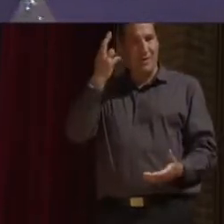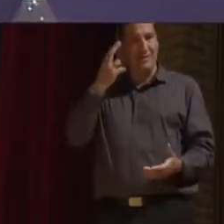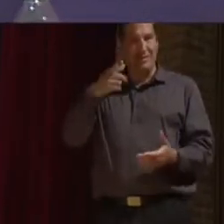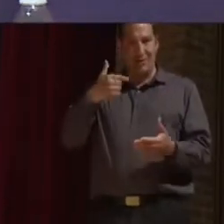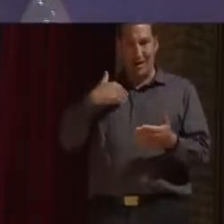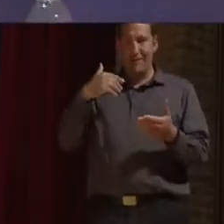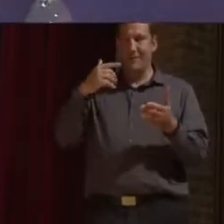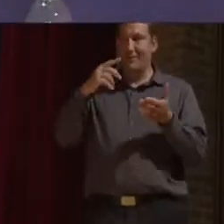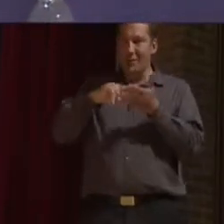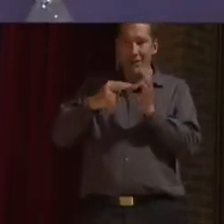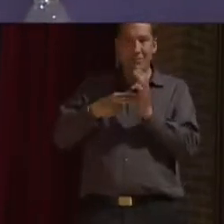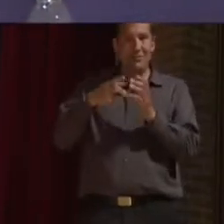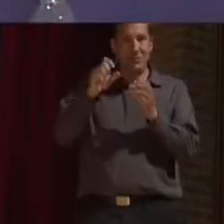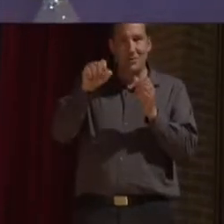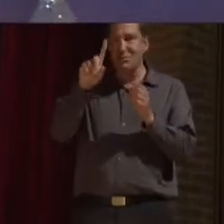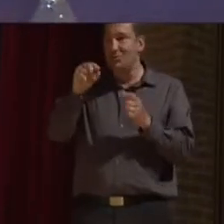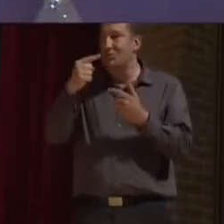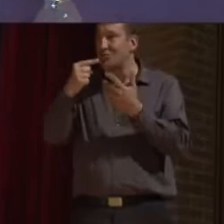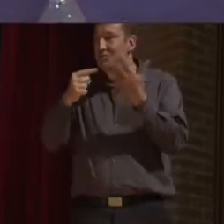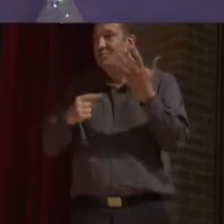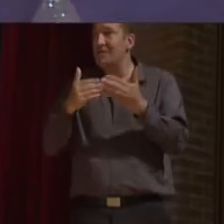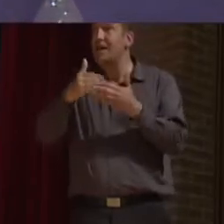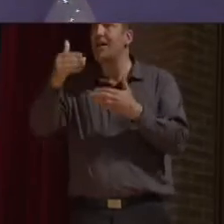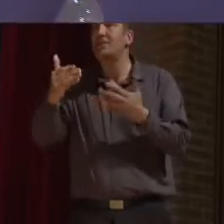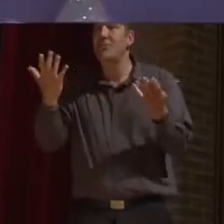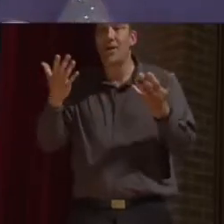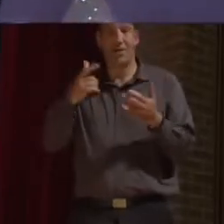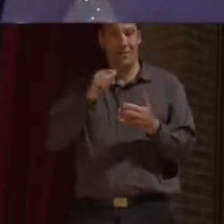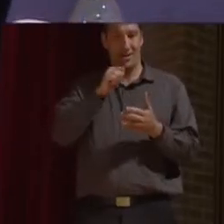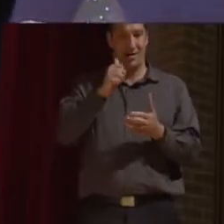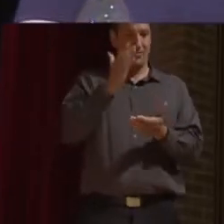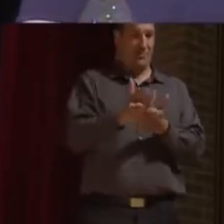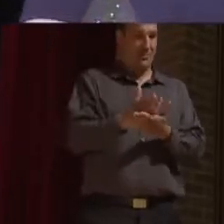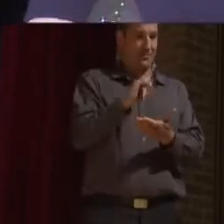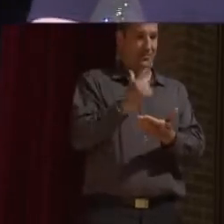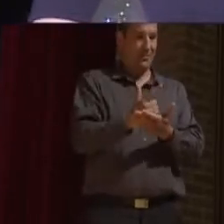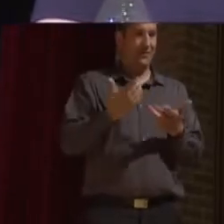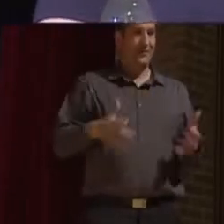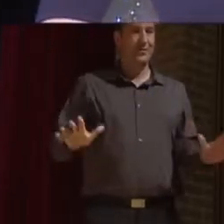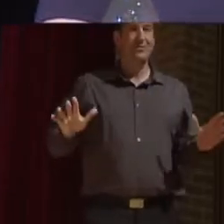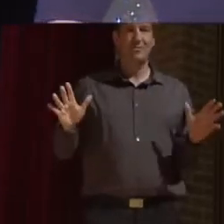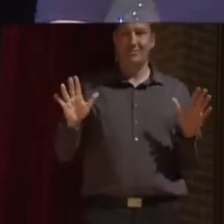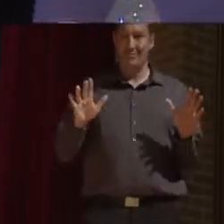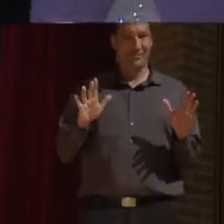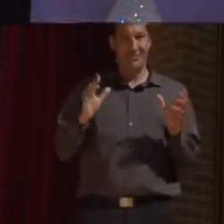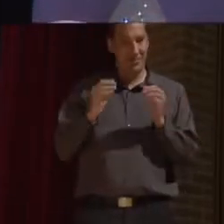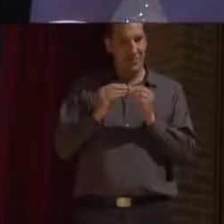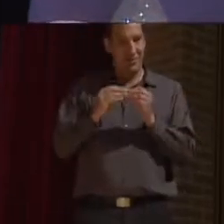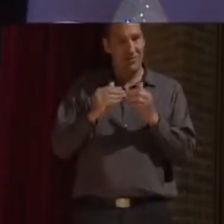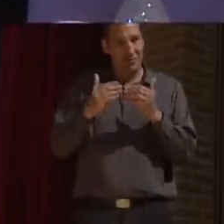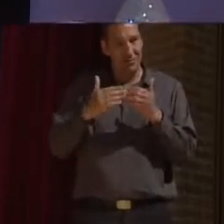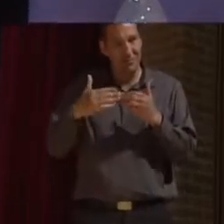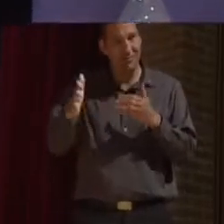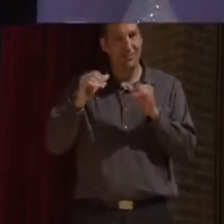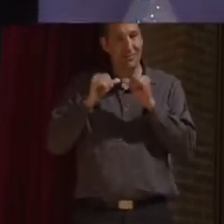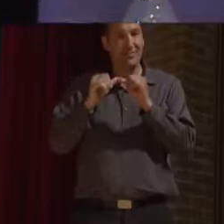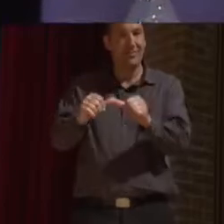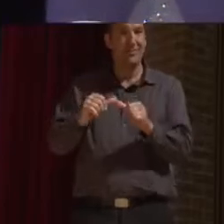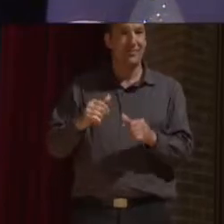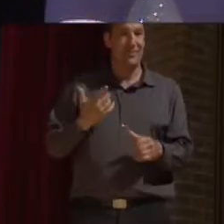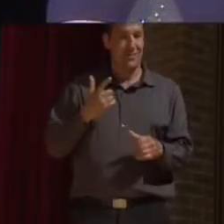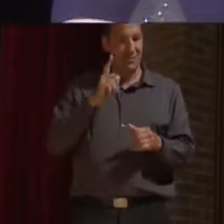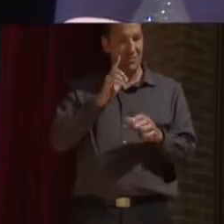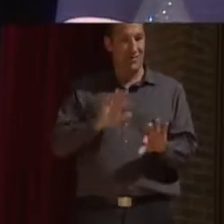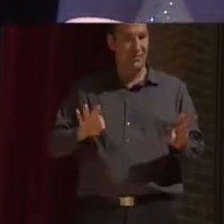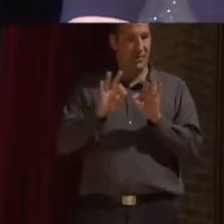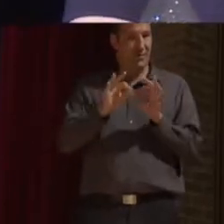done with this stage, we don't know what to do next, so we're gonna, we don't know what to do next. So that's what I think this conversation is really good to have, because